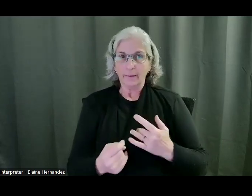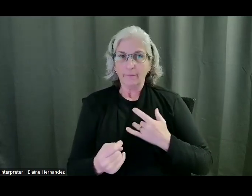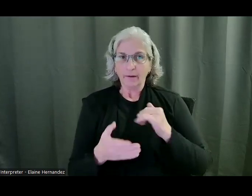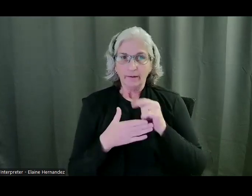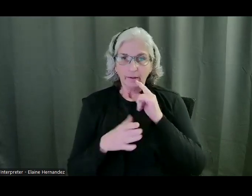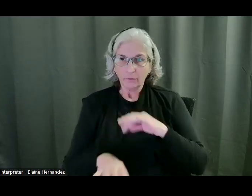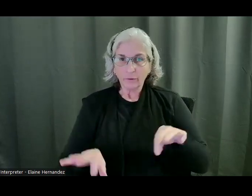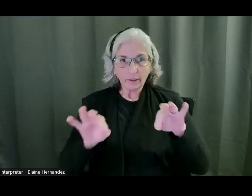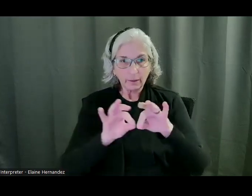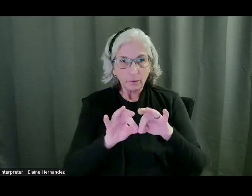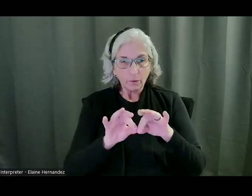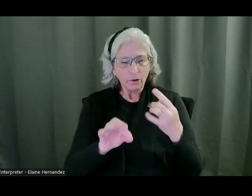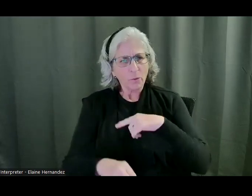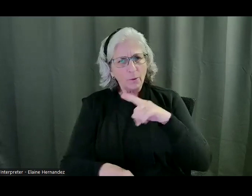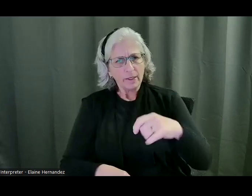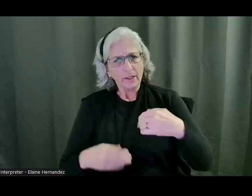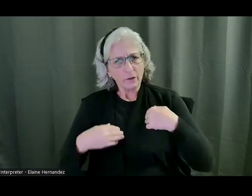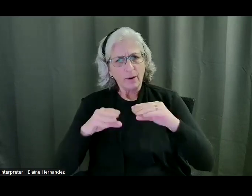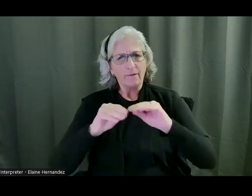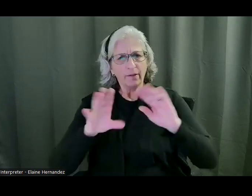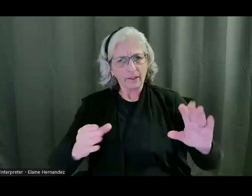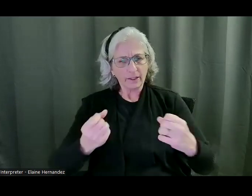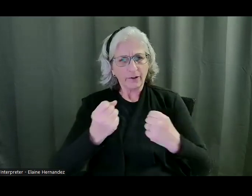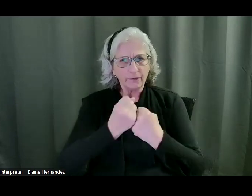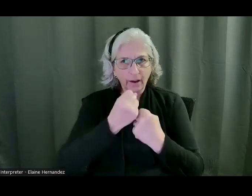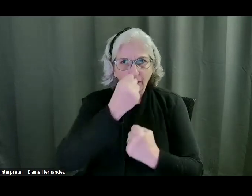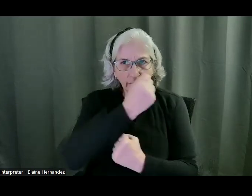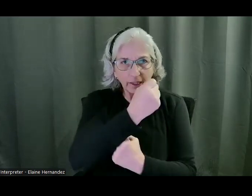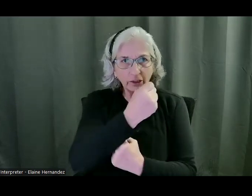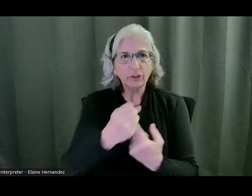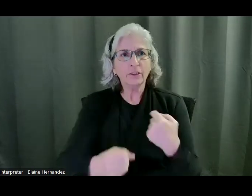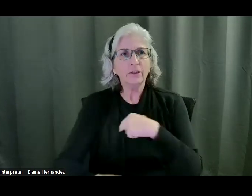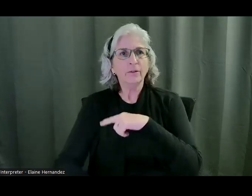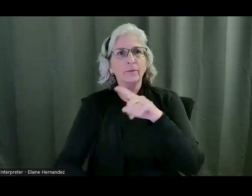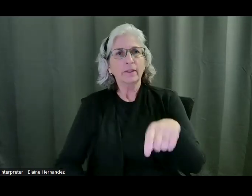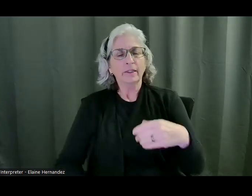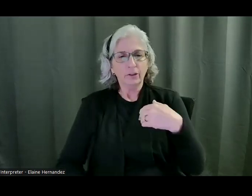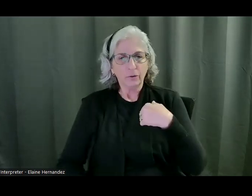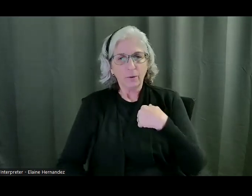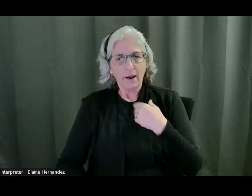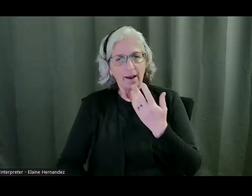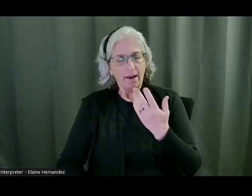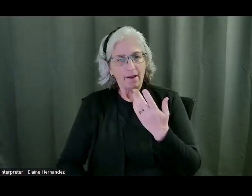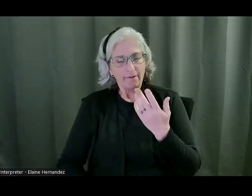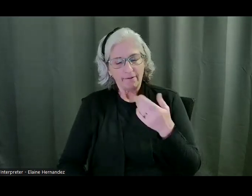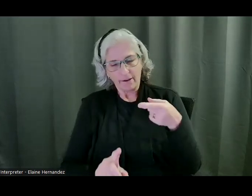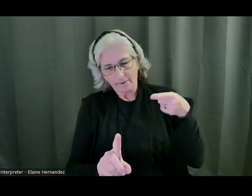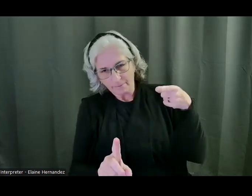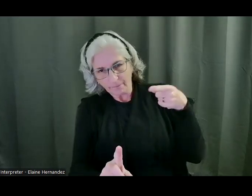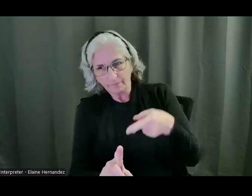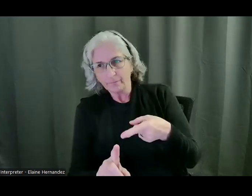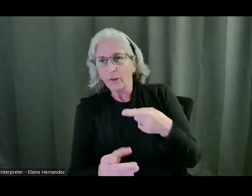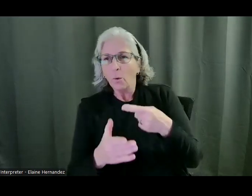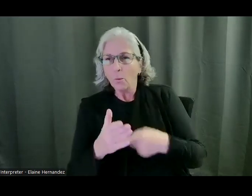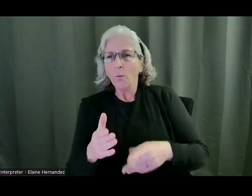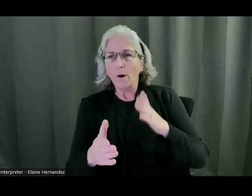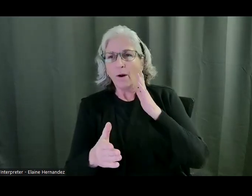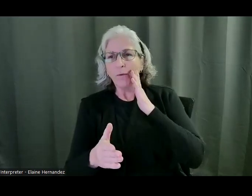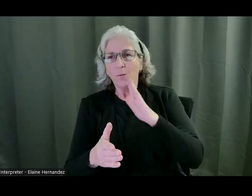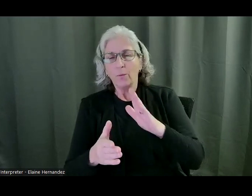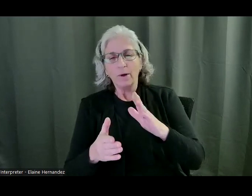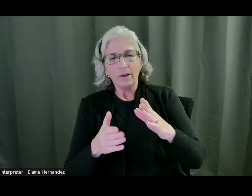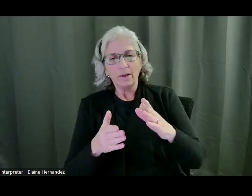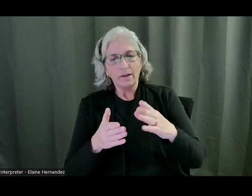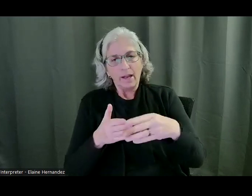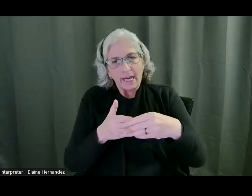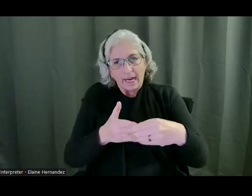very clear foundation, kind of that anchor in terms of what is it that is going to really drive and inform how we